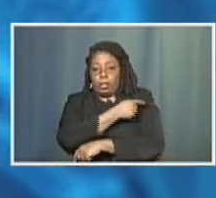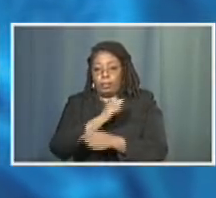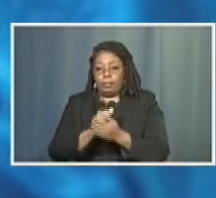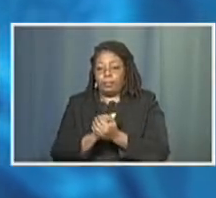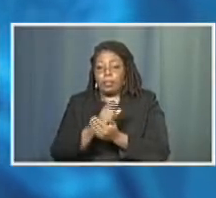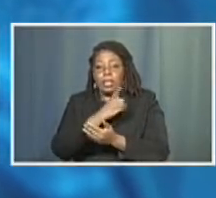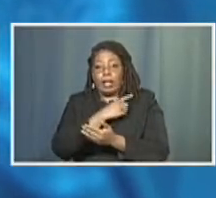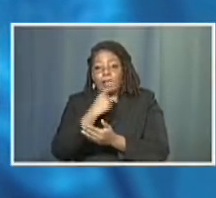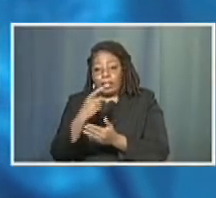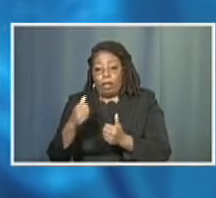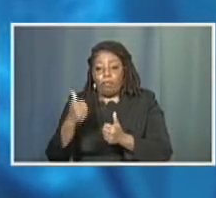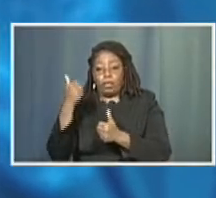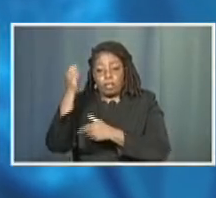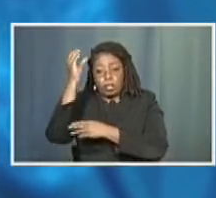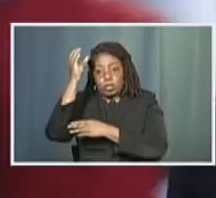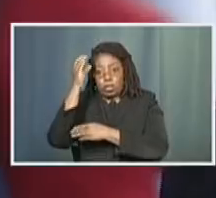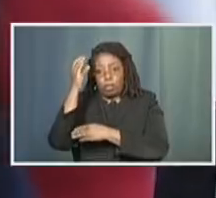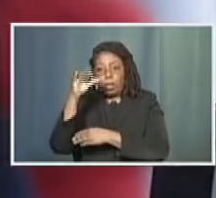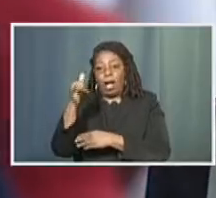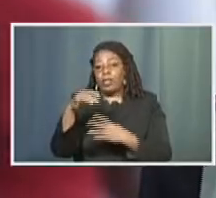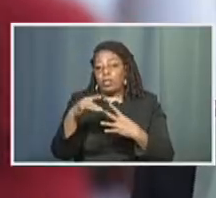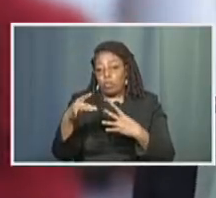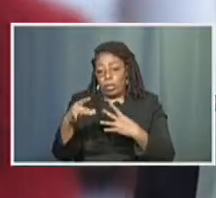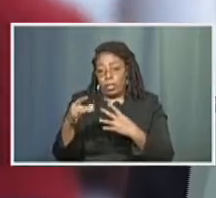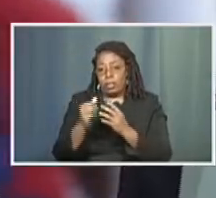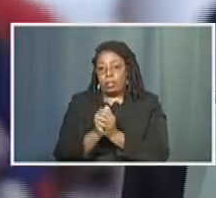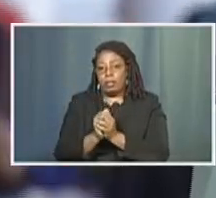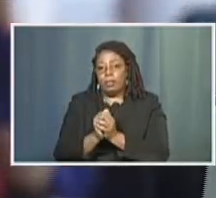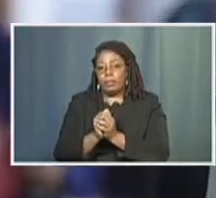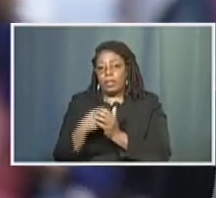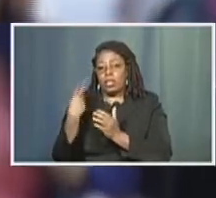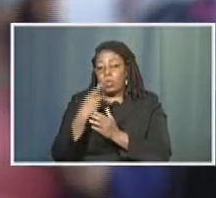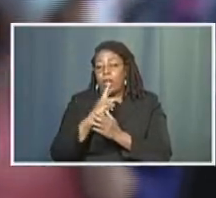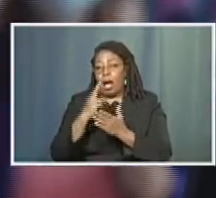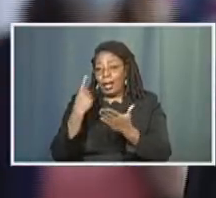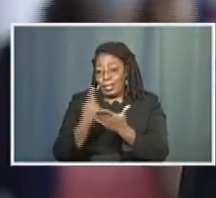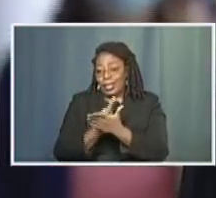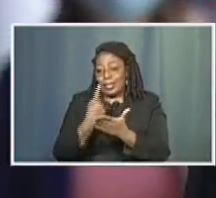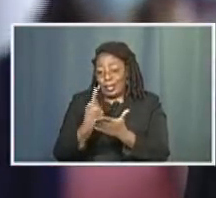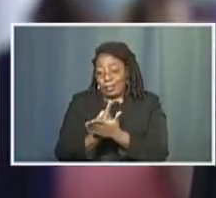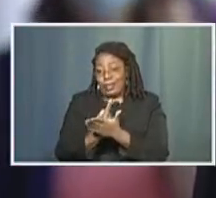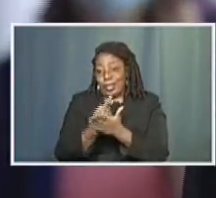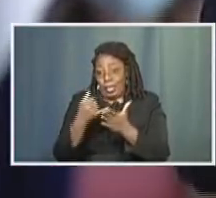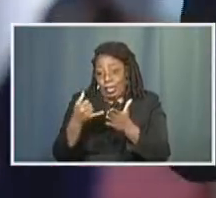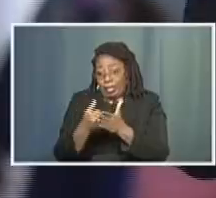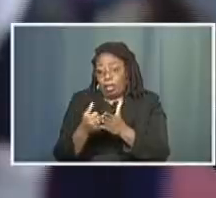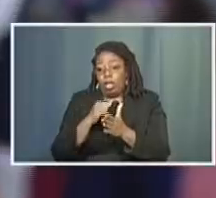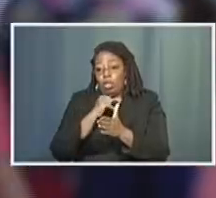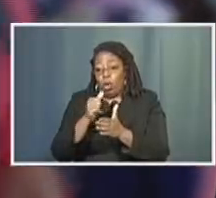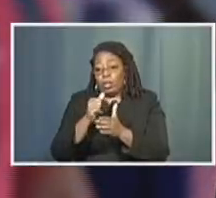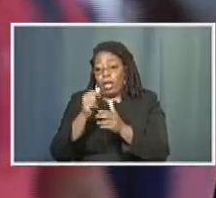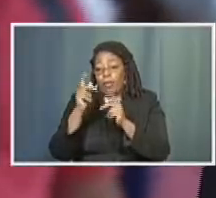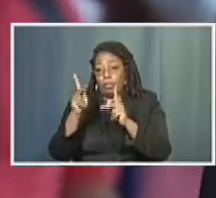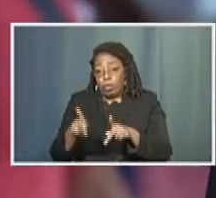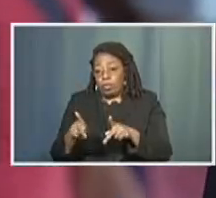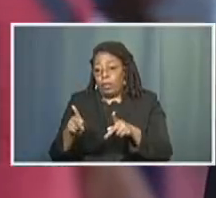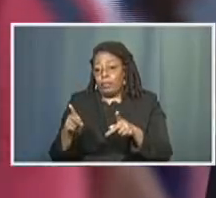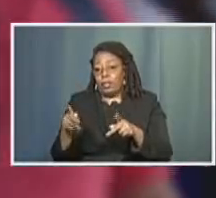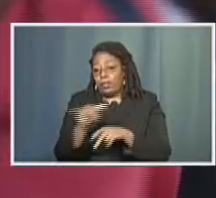Darville says officials are considering options. We are discussing it. We have some resistance because not everyone is of the same